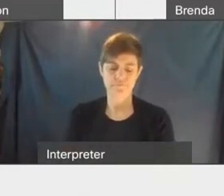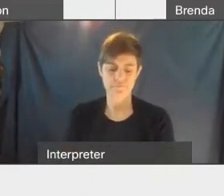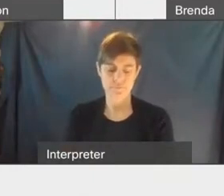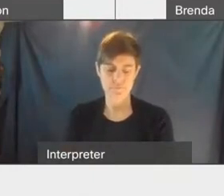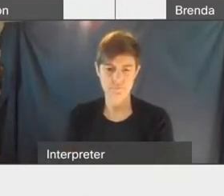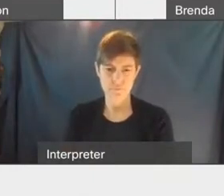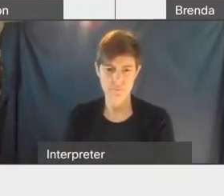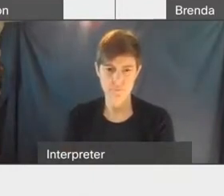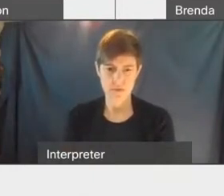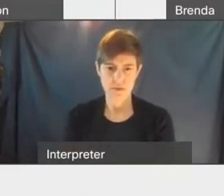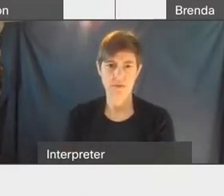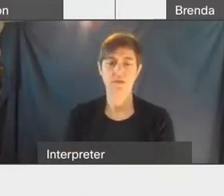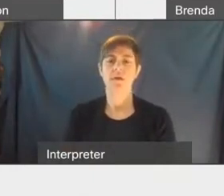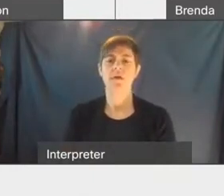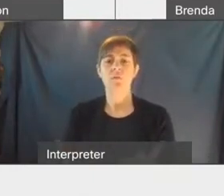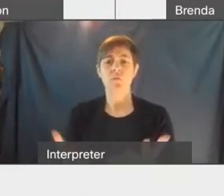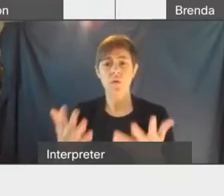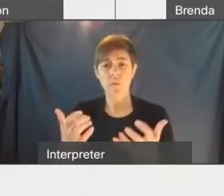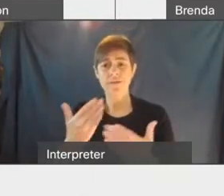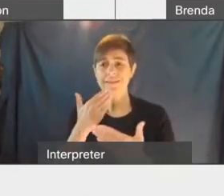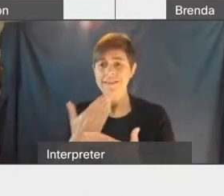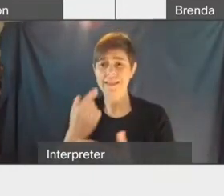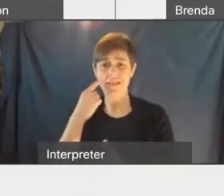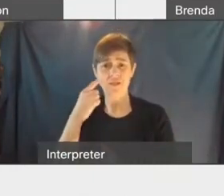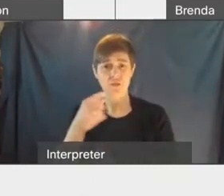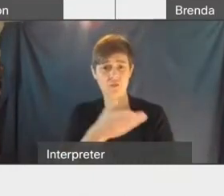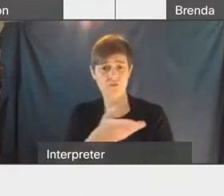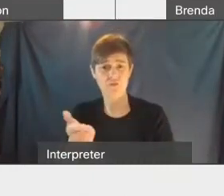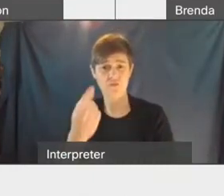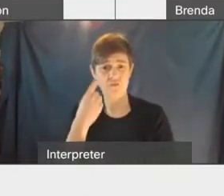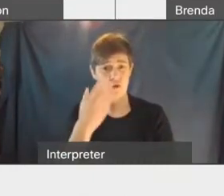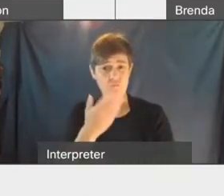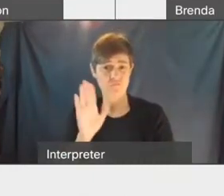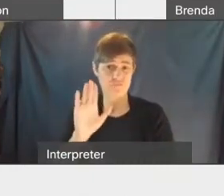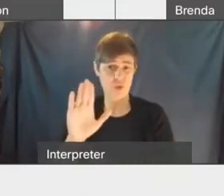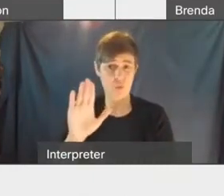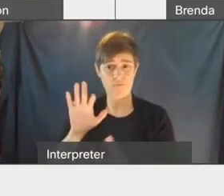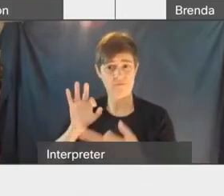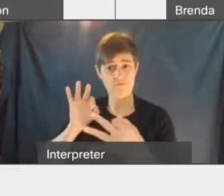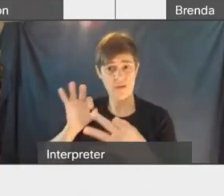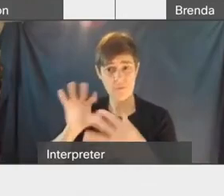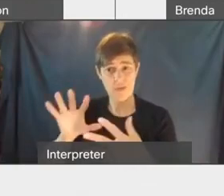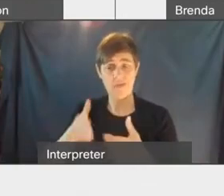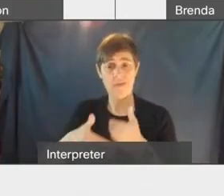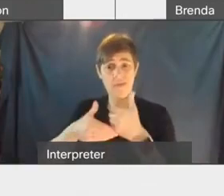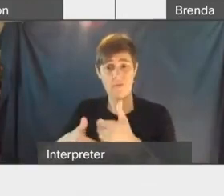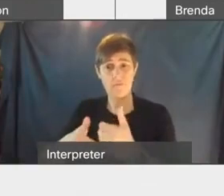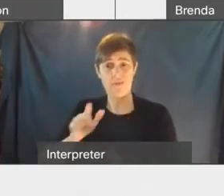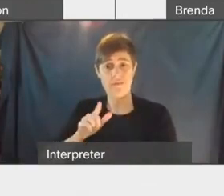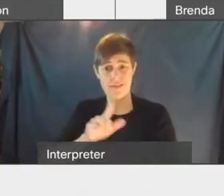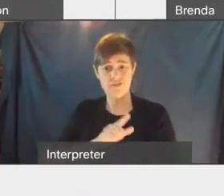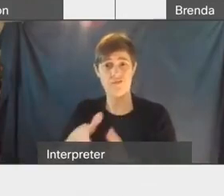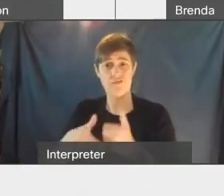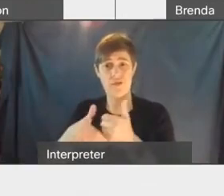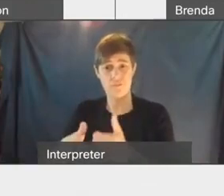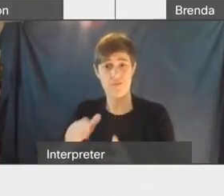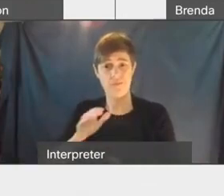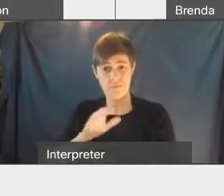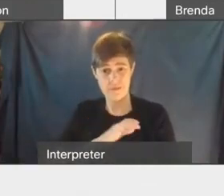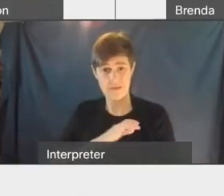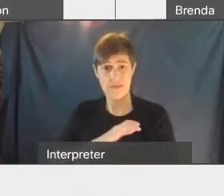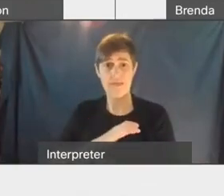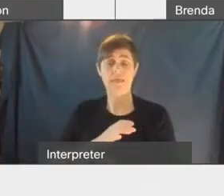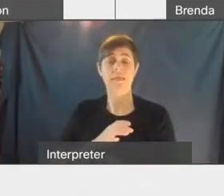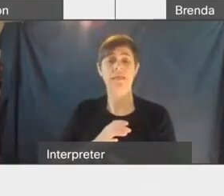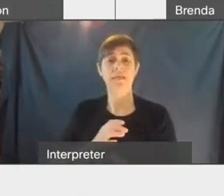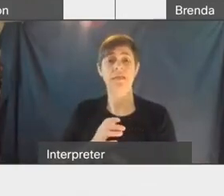We want to thank all of you for your input today, helping the legislature and those committees achieve unprecedented